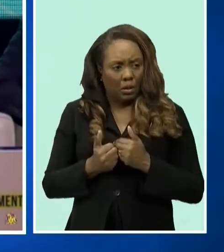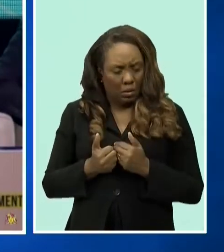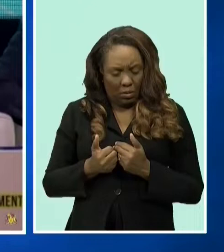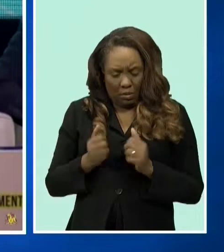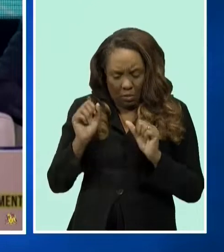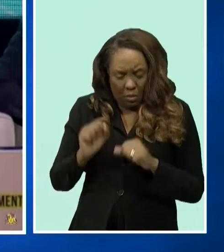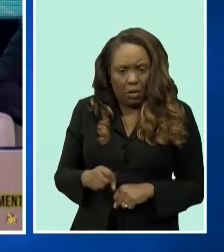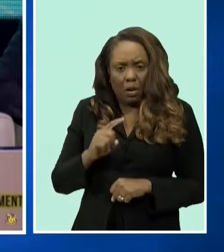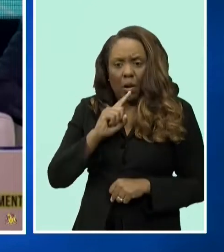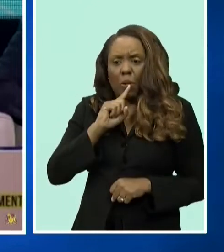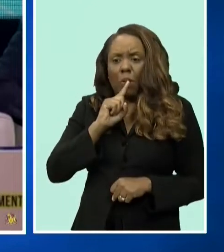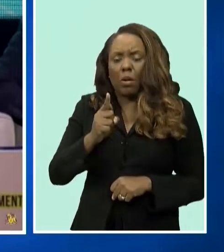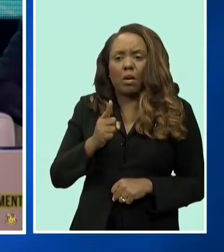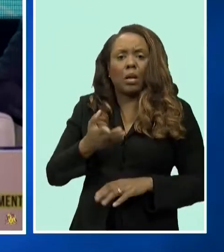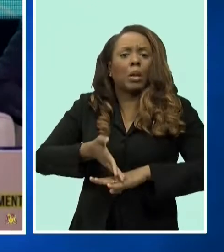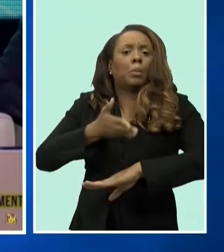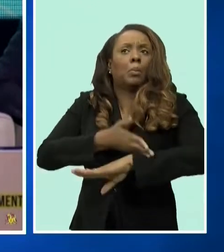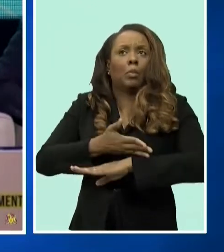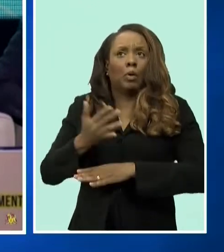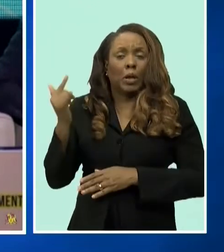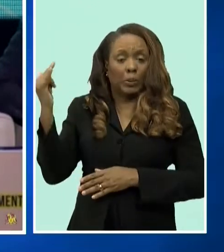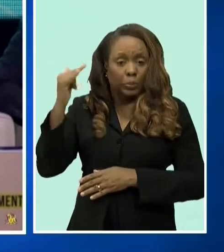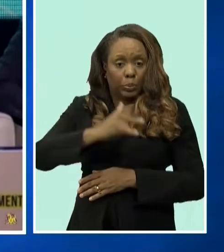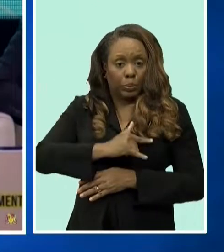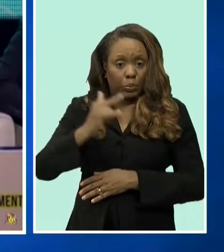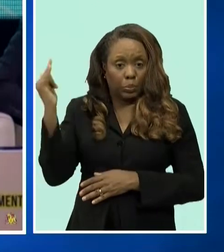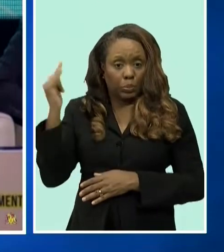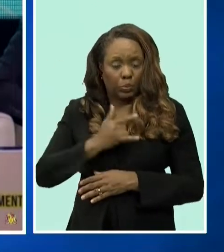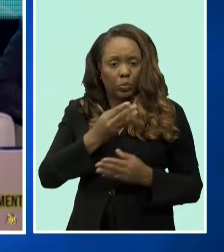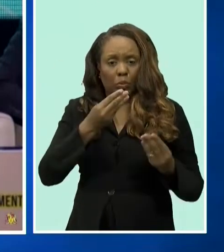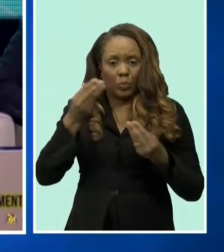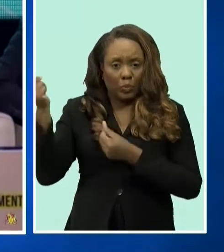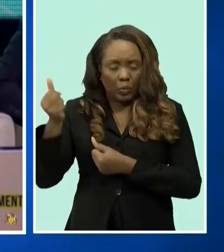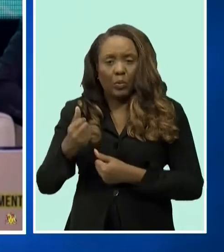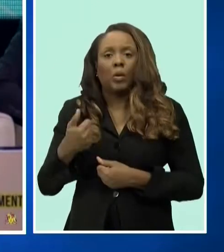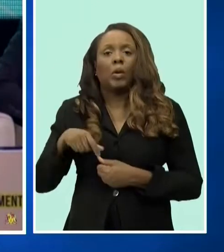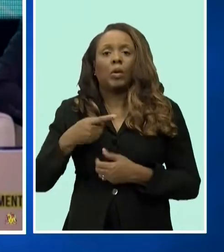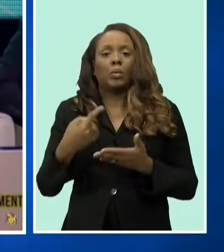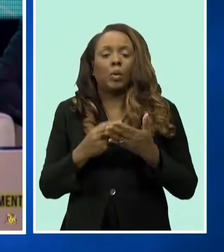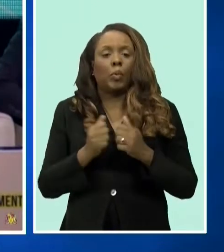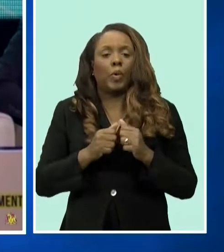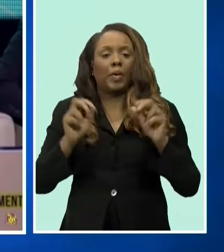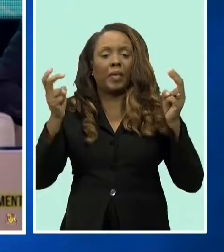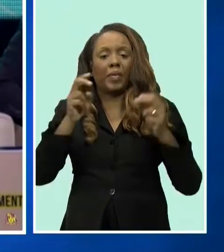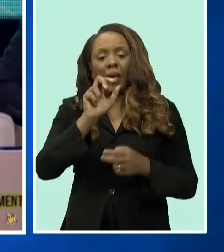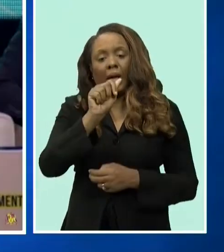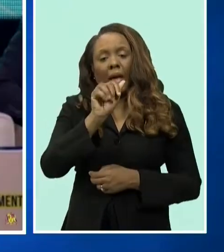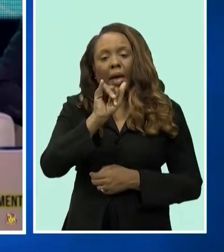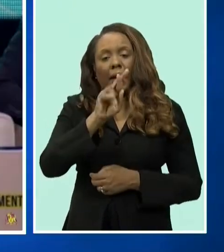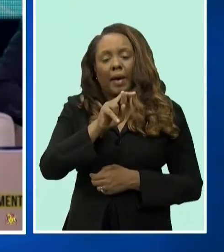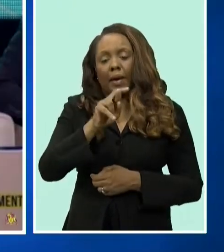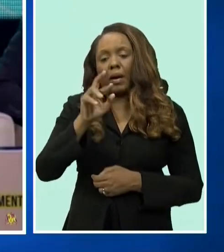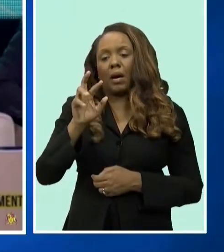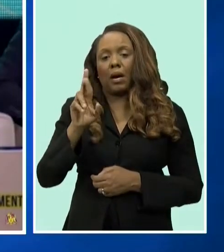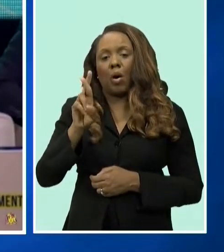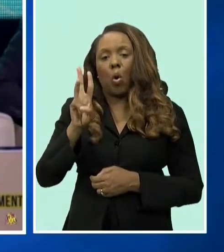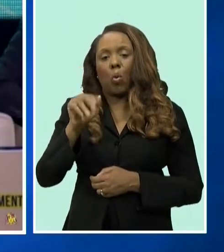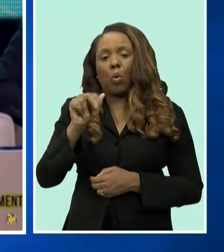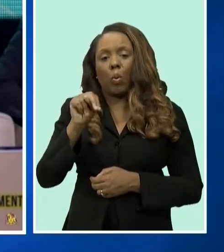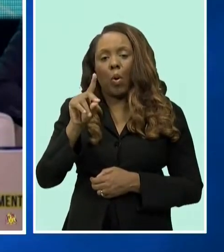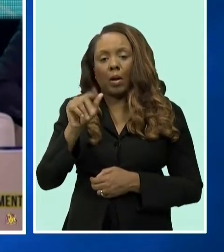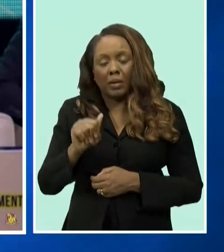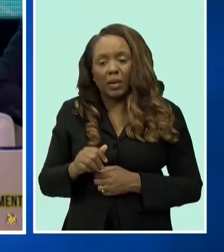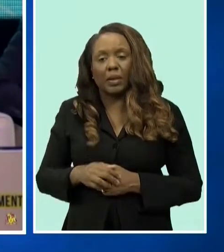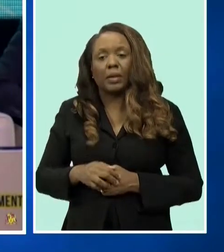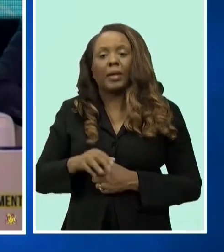to originate airlift. We started conversations with Air Rwanda, we started conversations with Ethiopian Airways, we've had